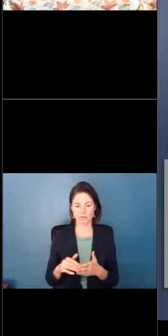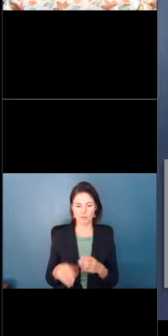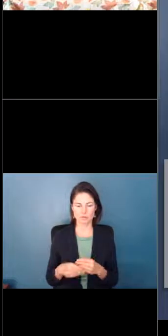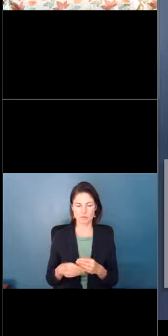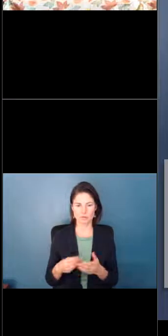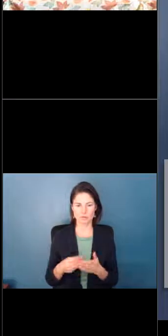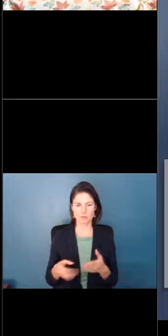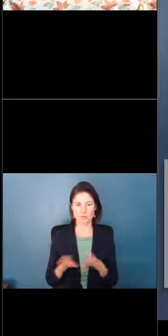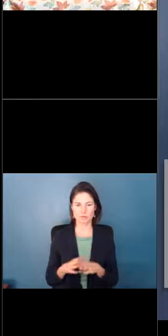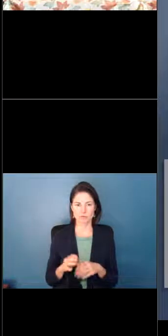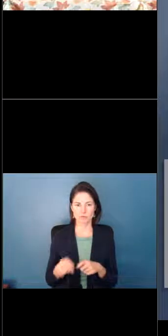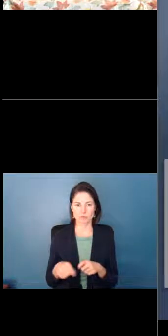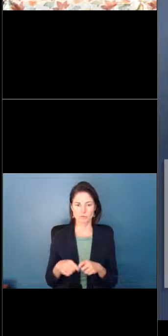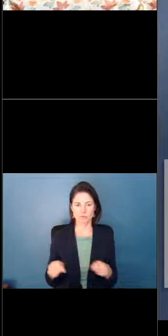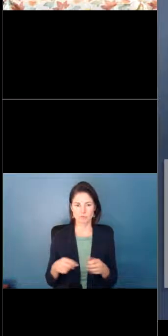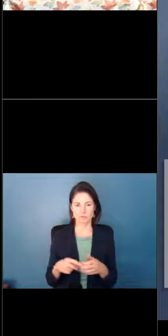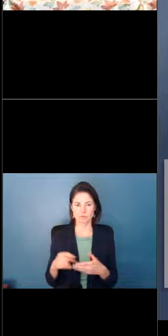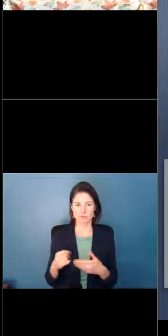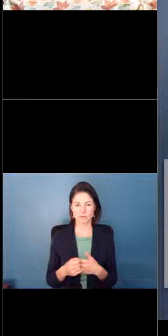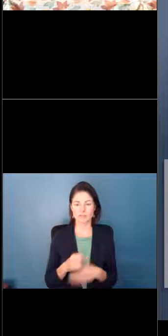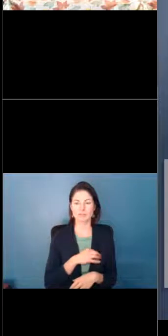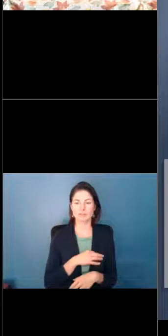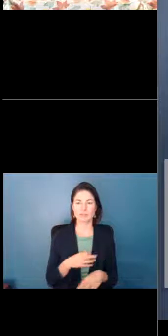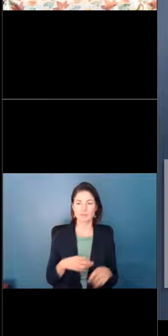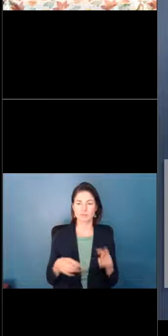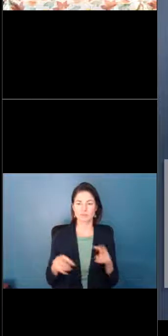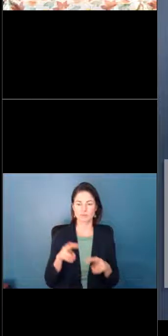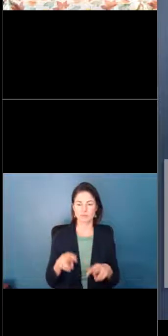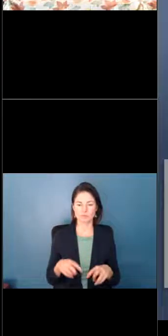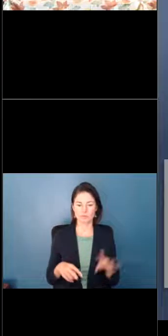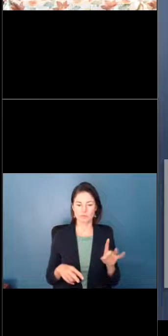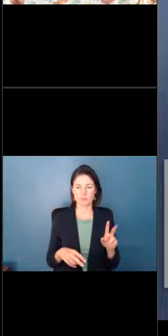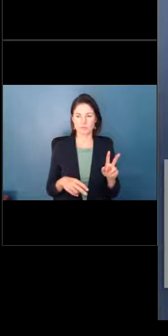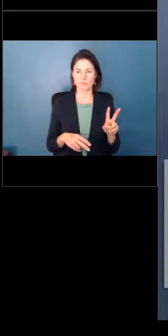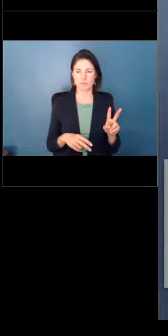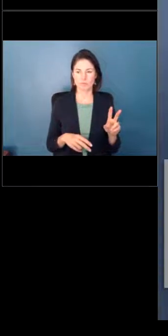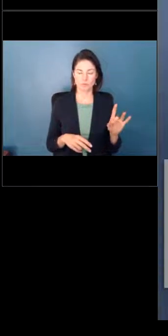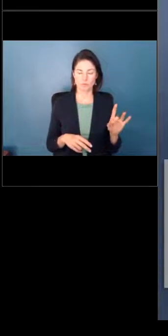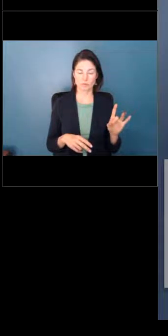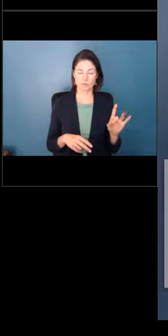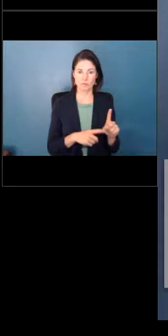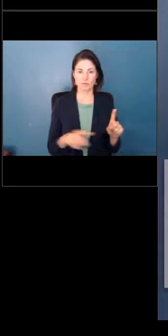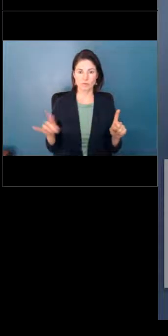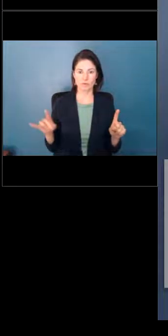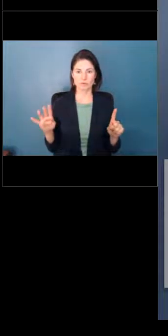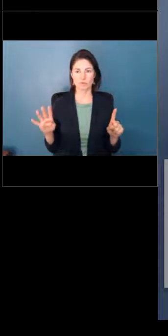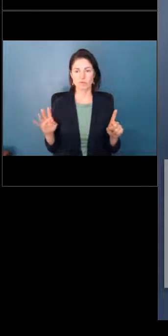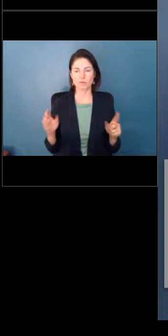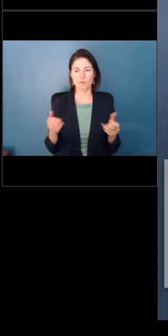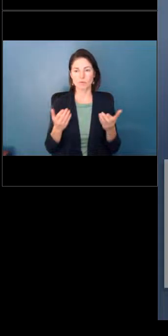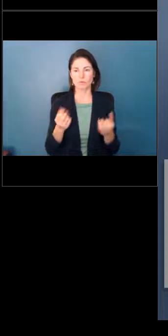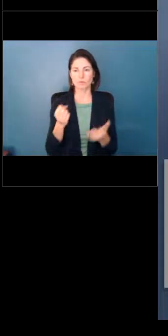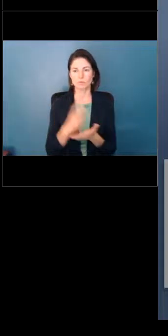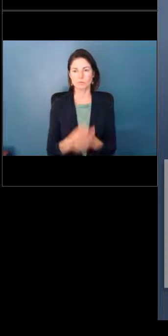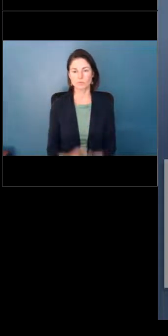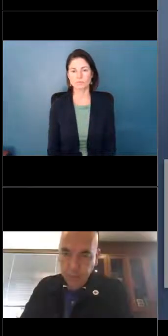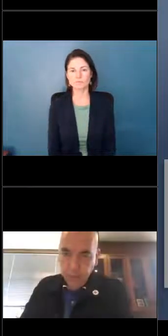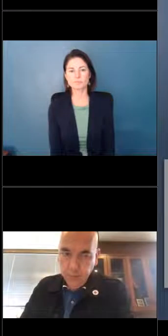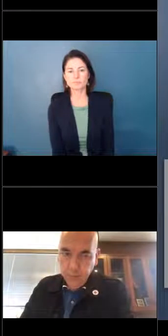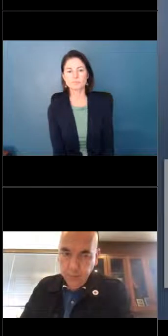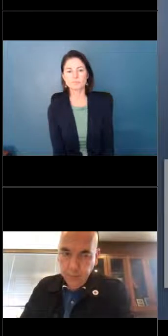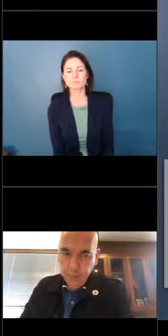project. Staff has reviewed the projects and the requests for items 81 through 84 and recommends approval for these items. Public